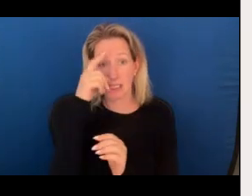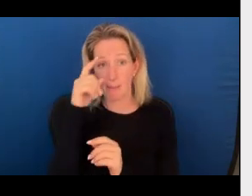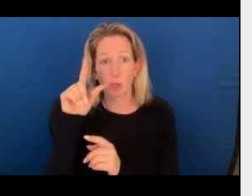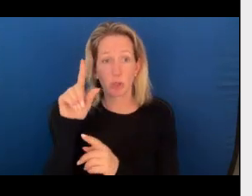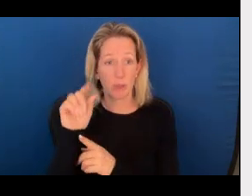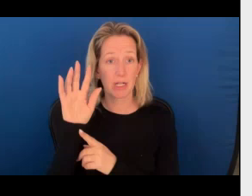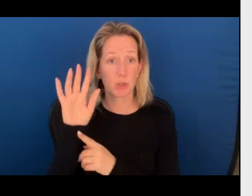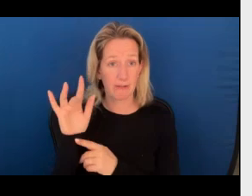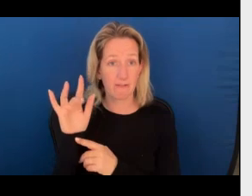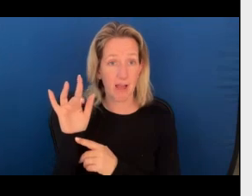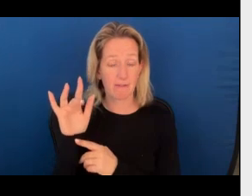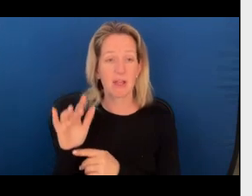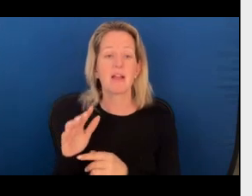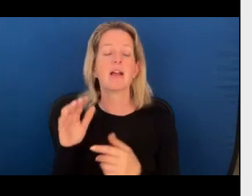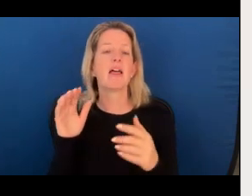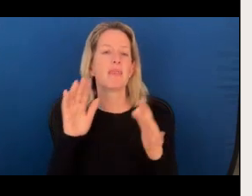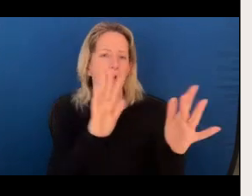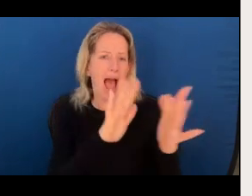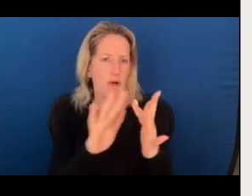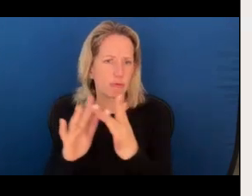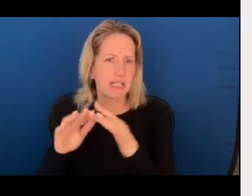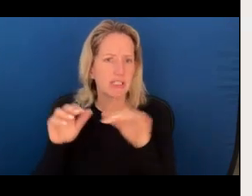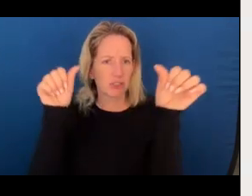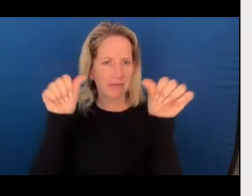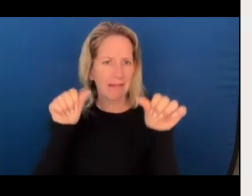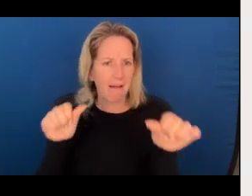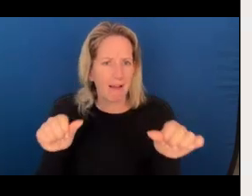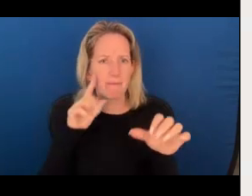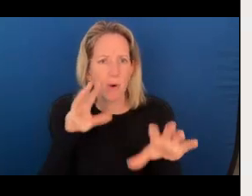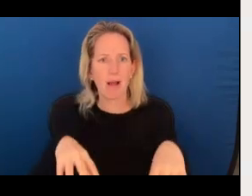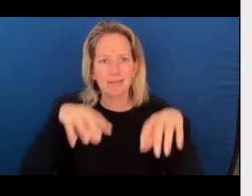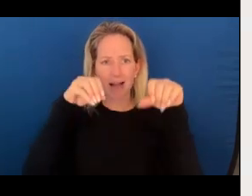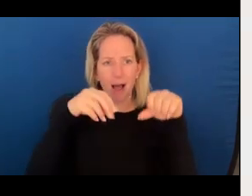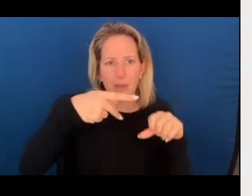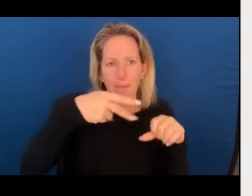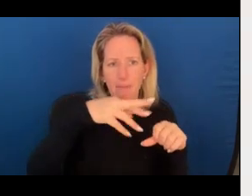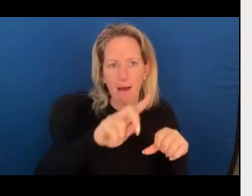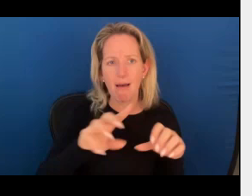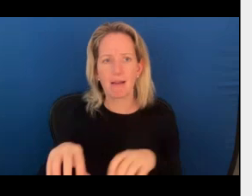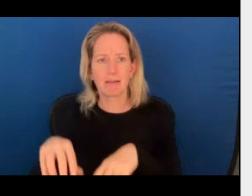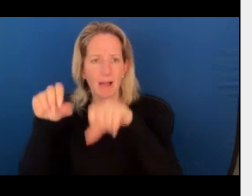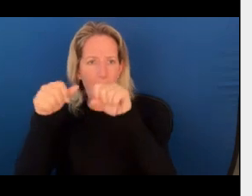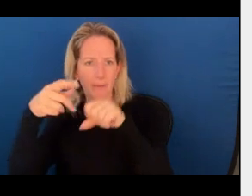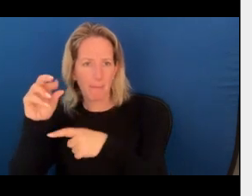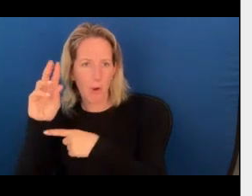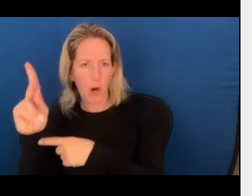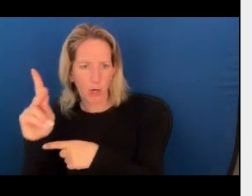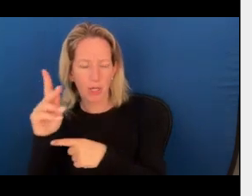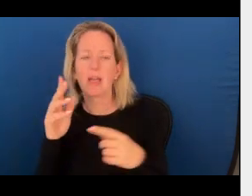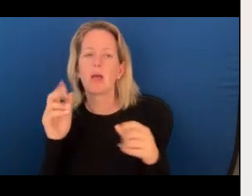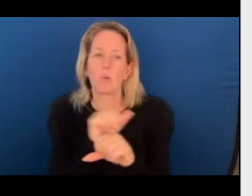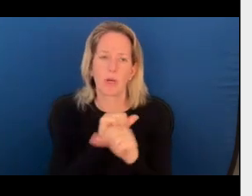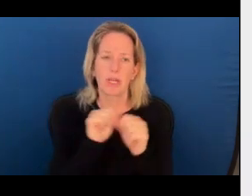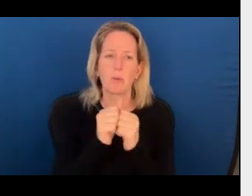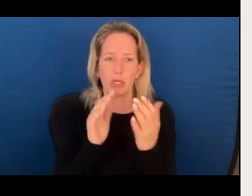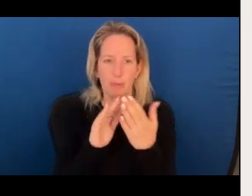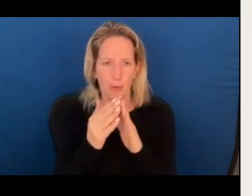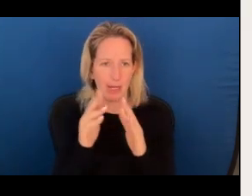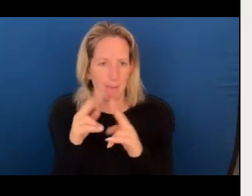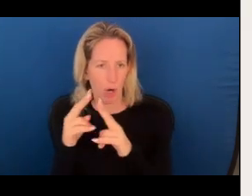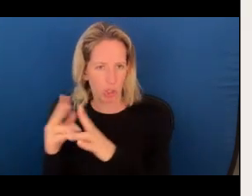for the adoptive park and pond programs, and then working with community partners to plan for the next ones. Next slide, I think